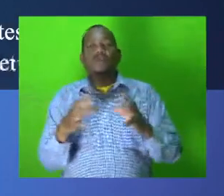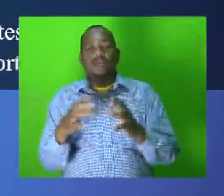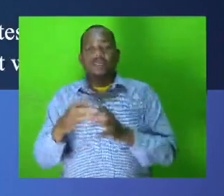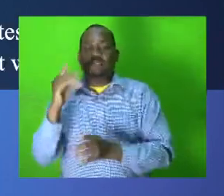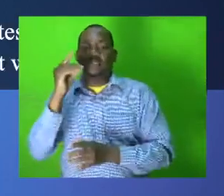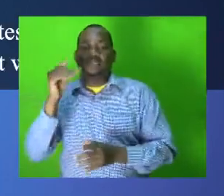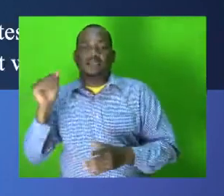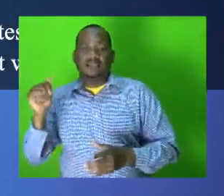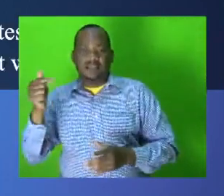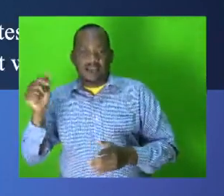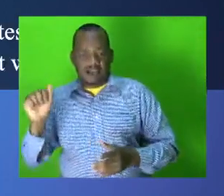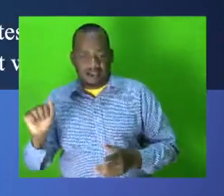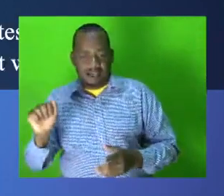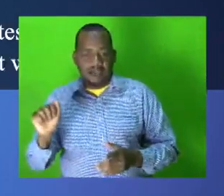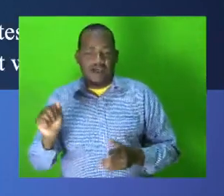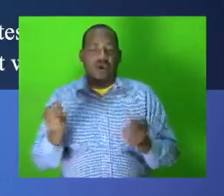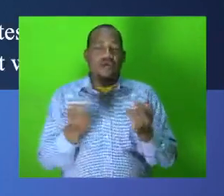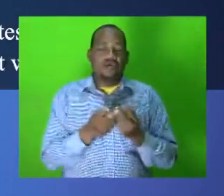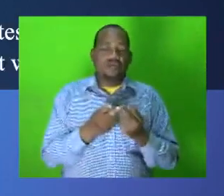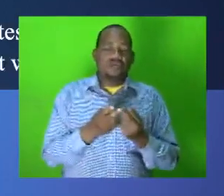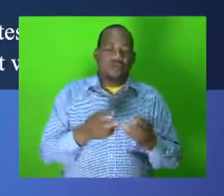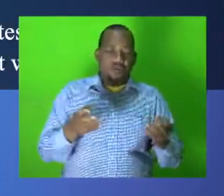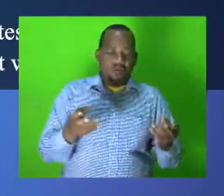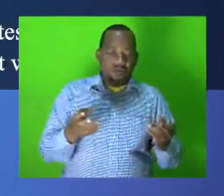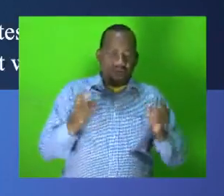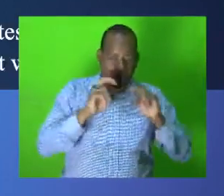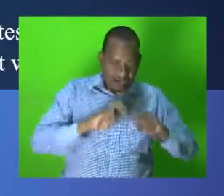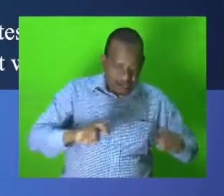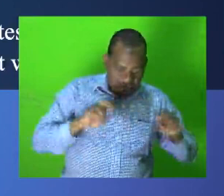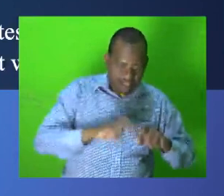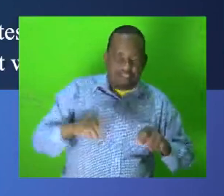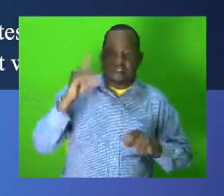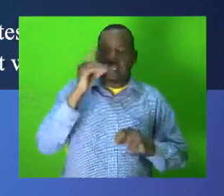Lastly, to interpret and report writing.